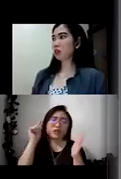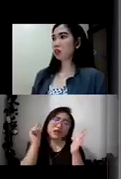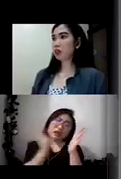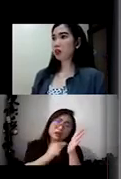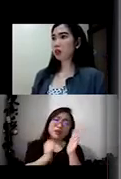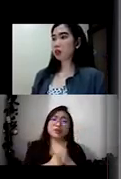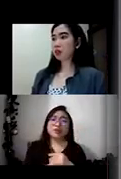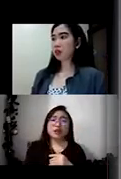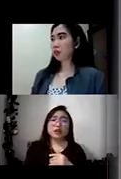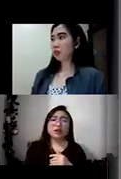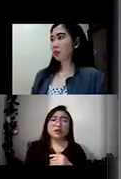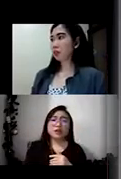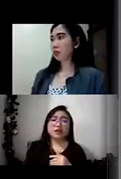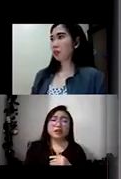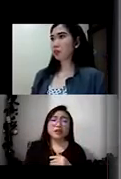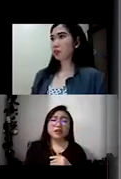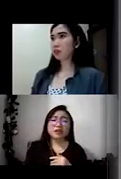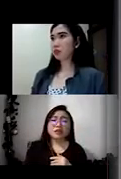siya,